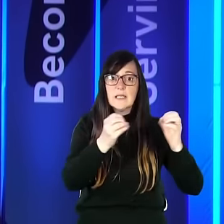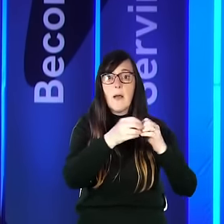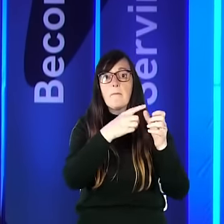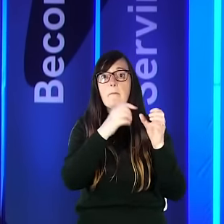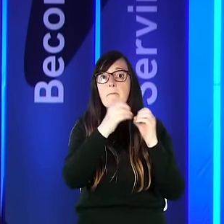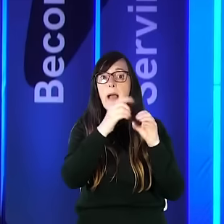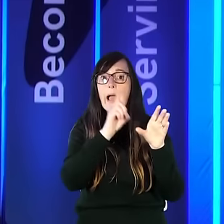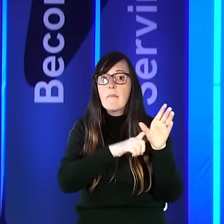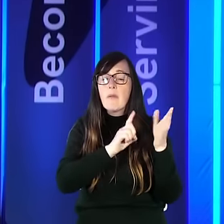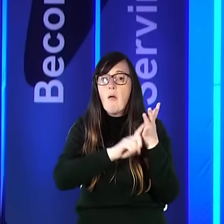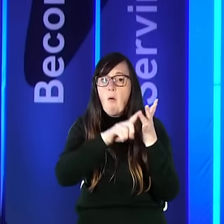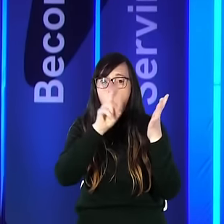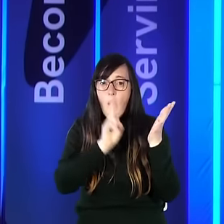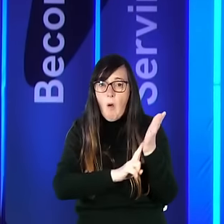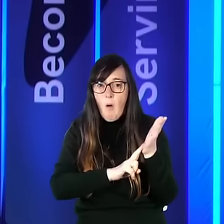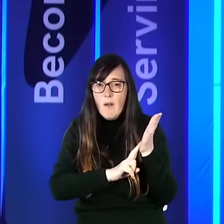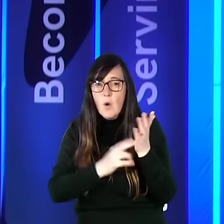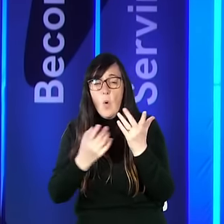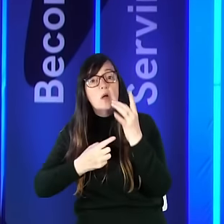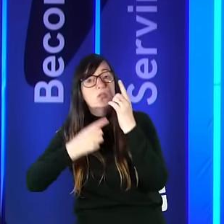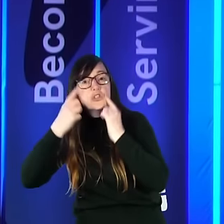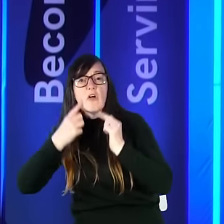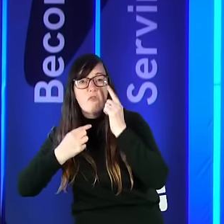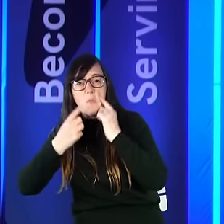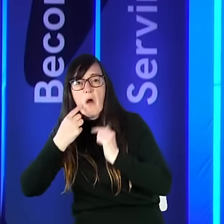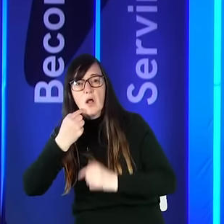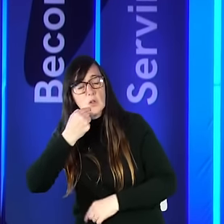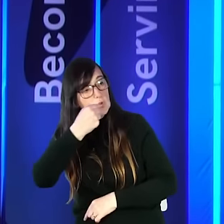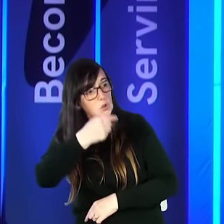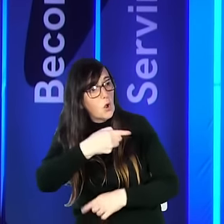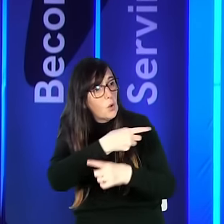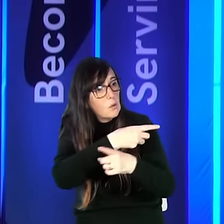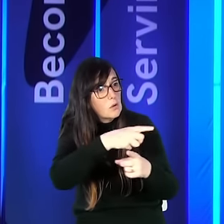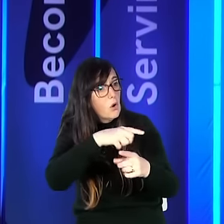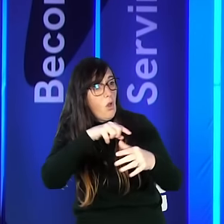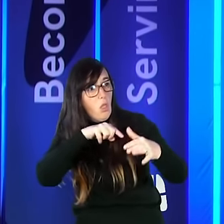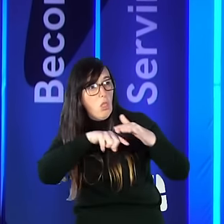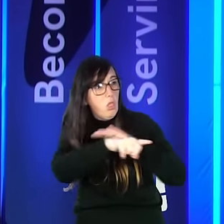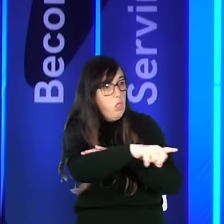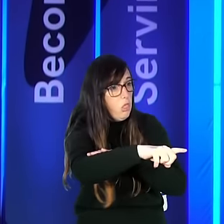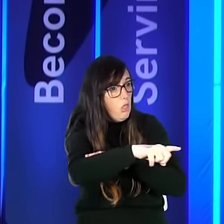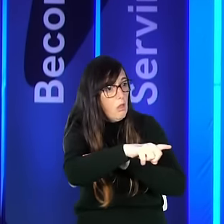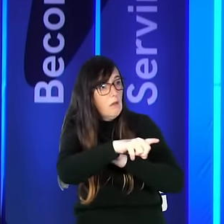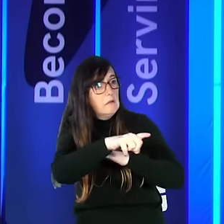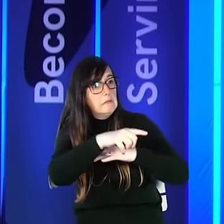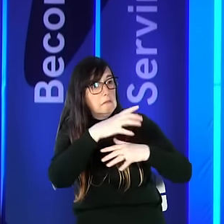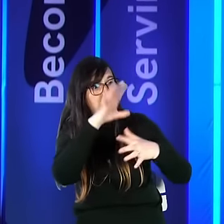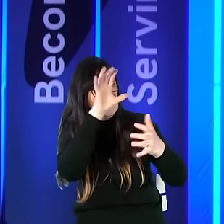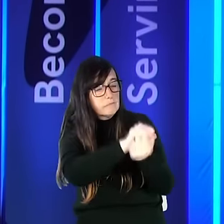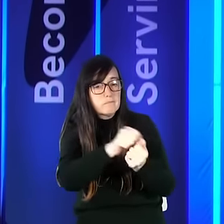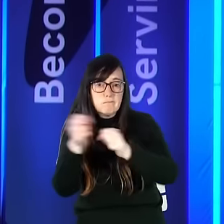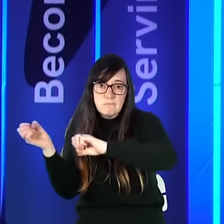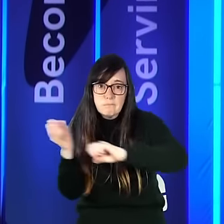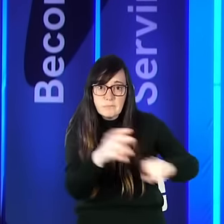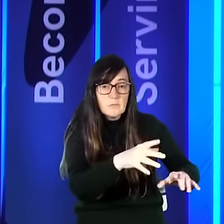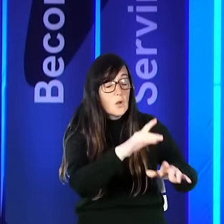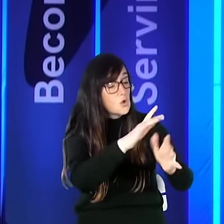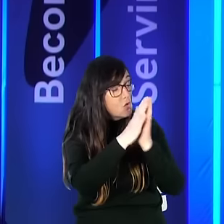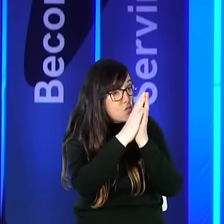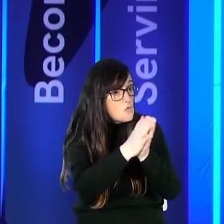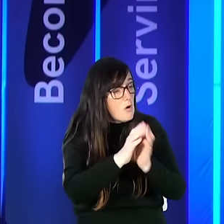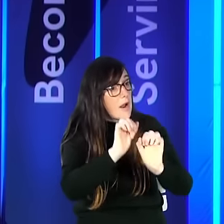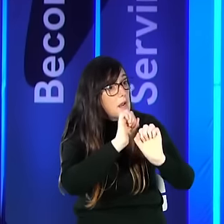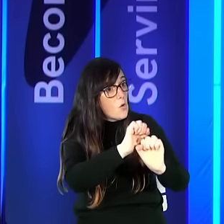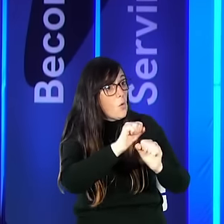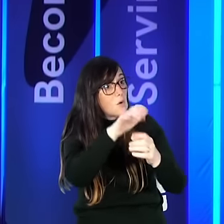going to Babylon, he told them to pray for the prosperity of the city. So you pray for the prosperity of your city, wherever you are, wherever you're working,